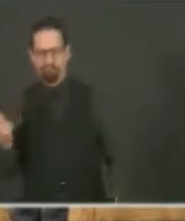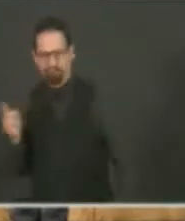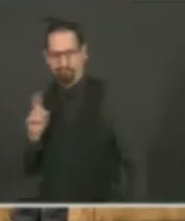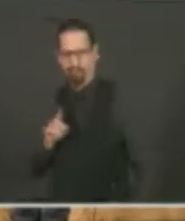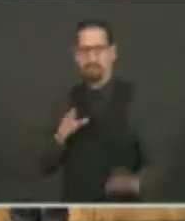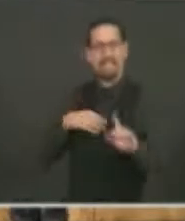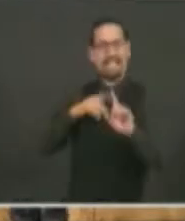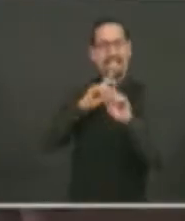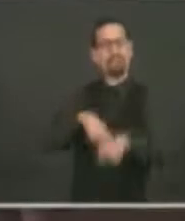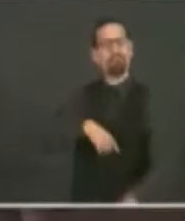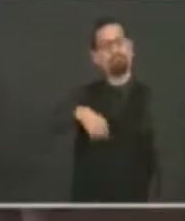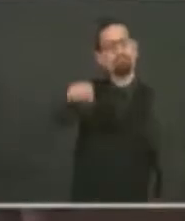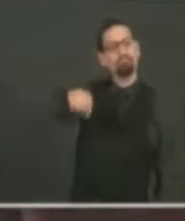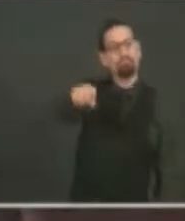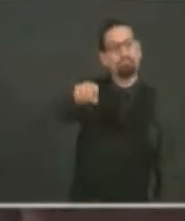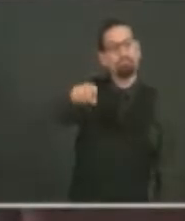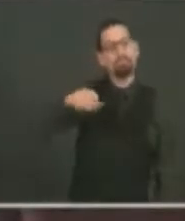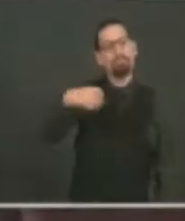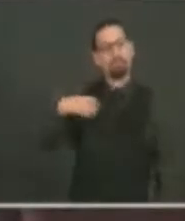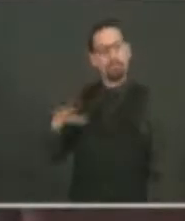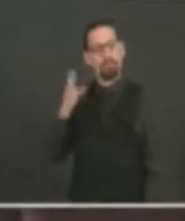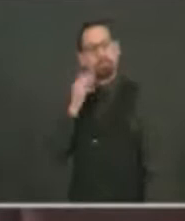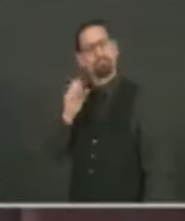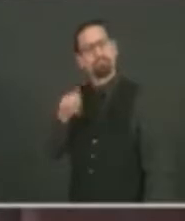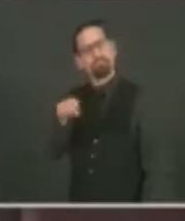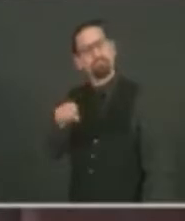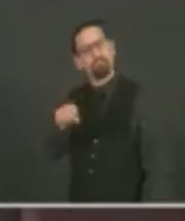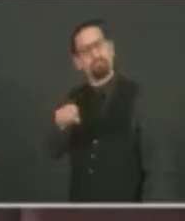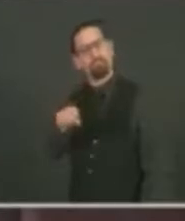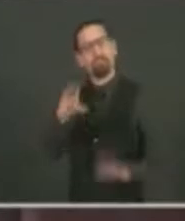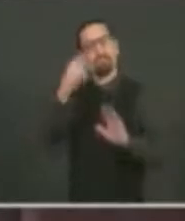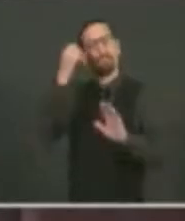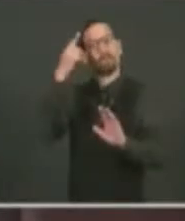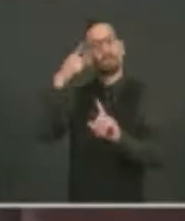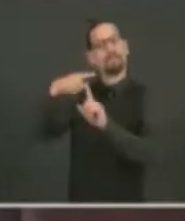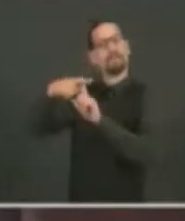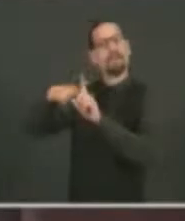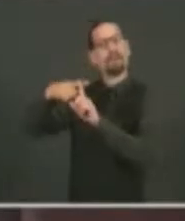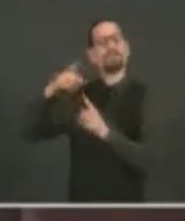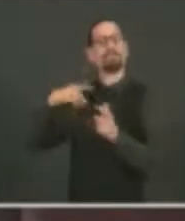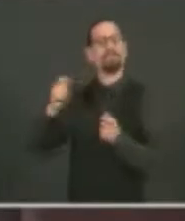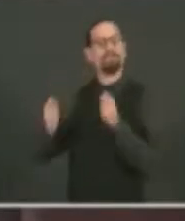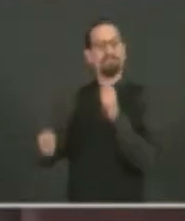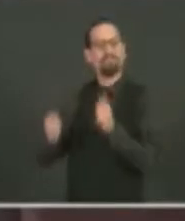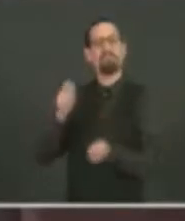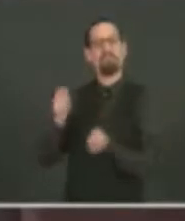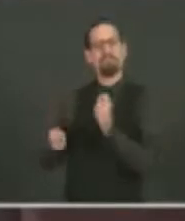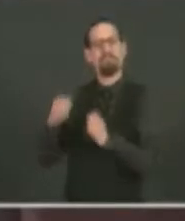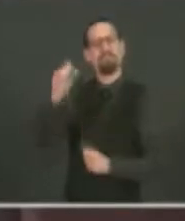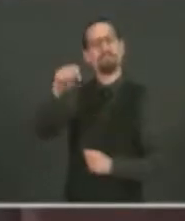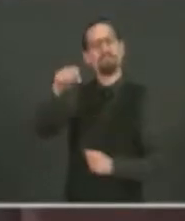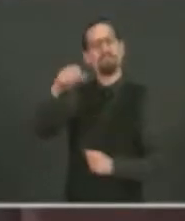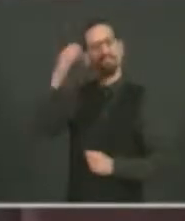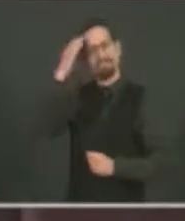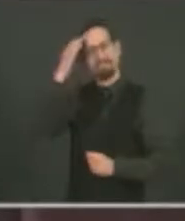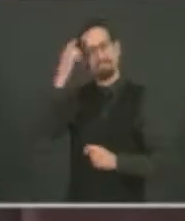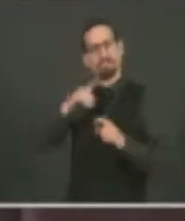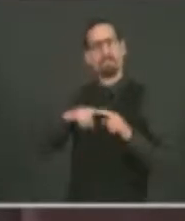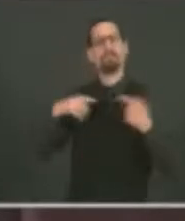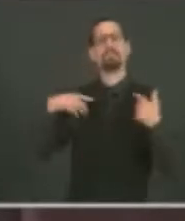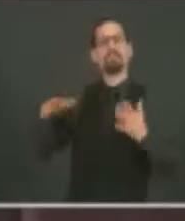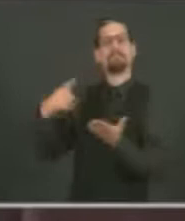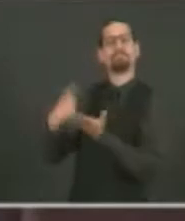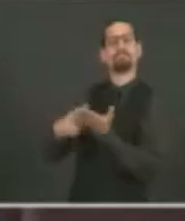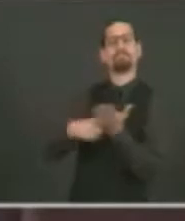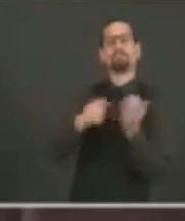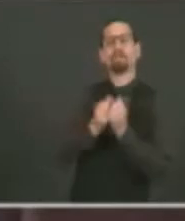temperature changes. And the other thing that we have done is that we're in contact with other states that have had very low incidence that have different procedures